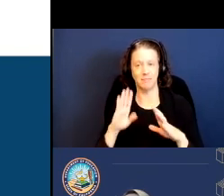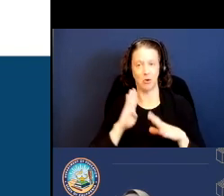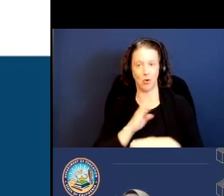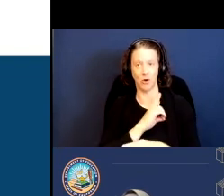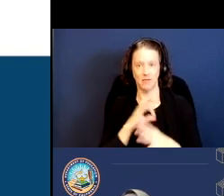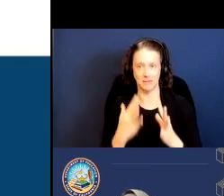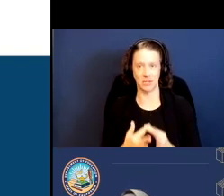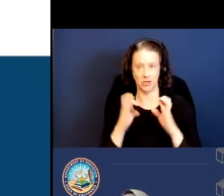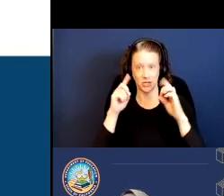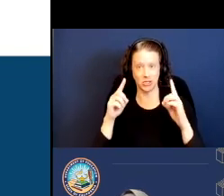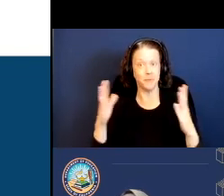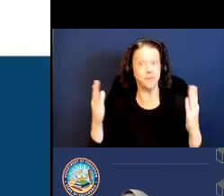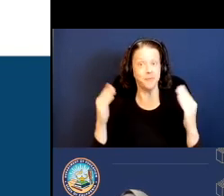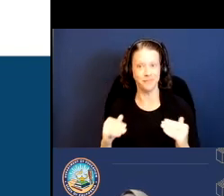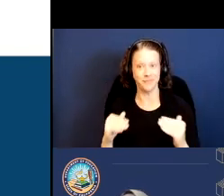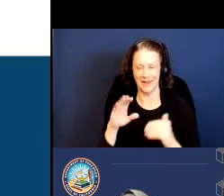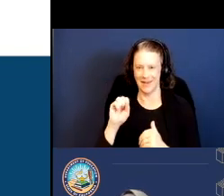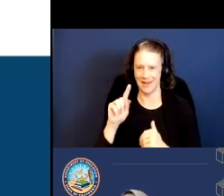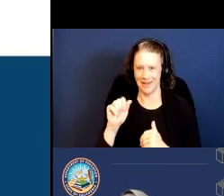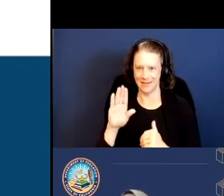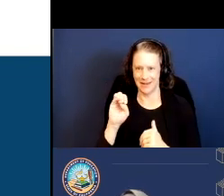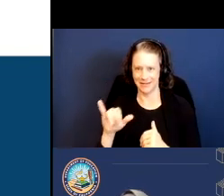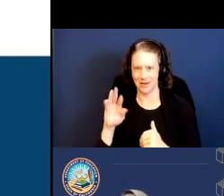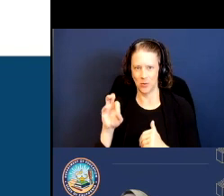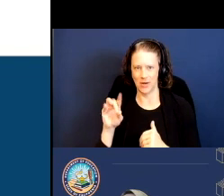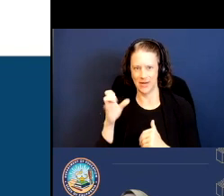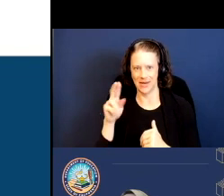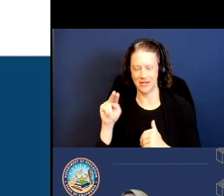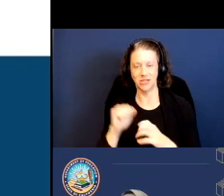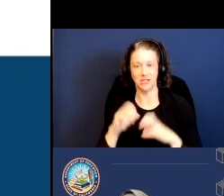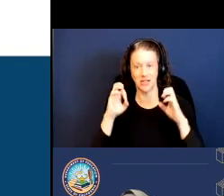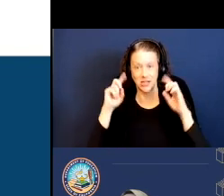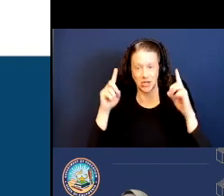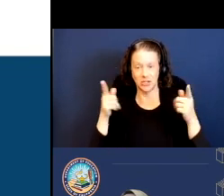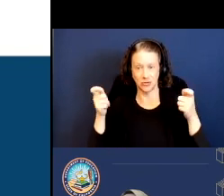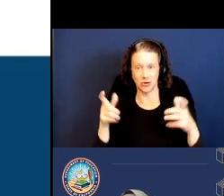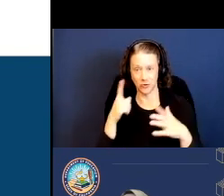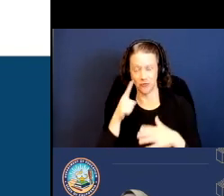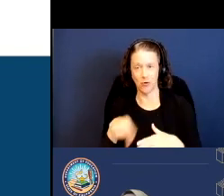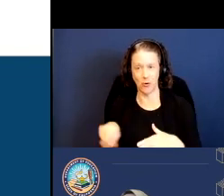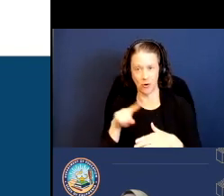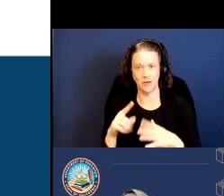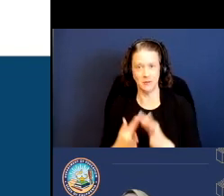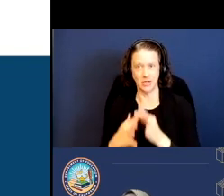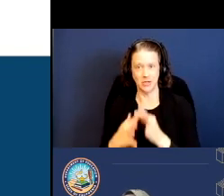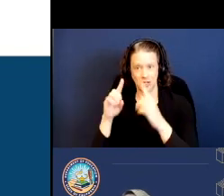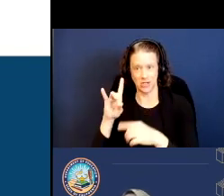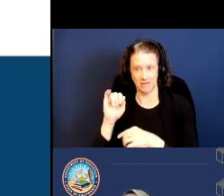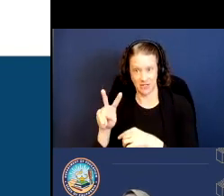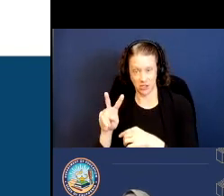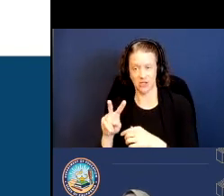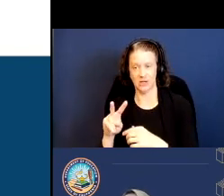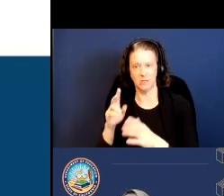Wedin is the education administrator over statewide policy and implementation in the special education division,